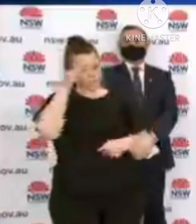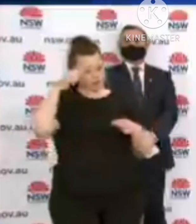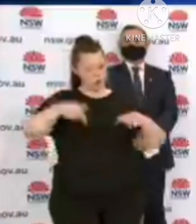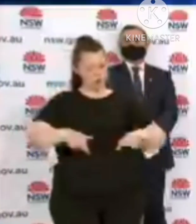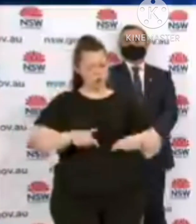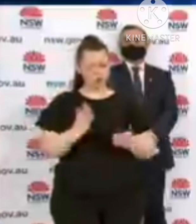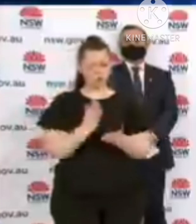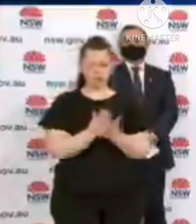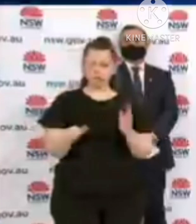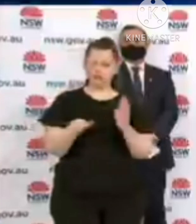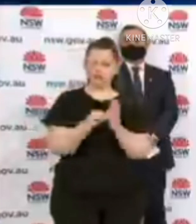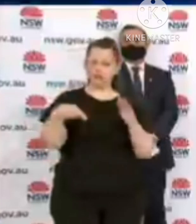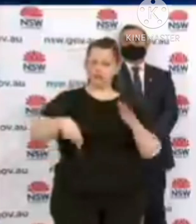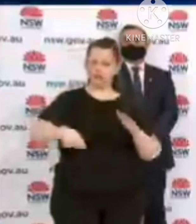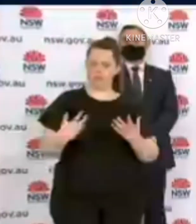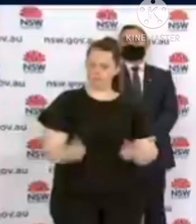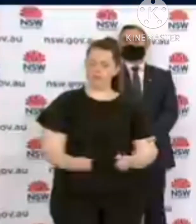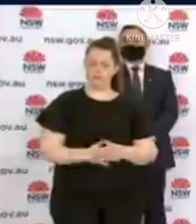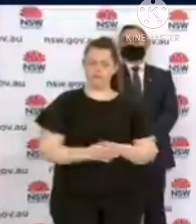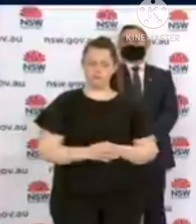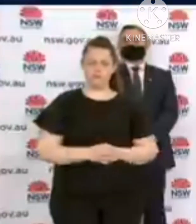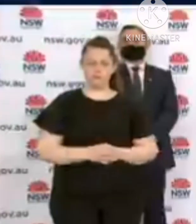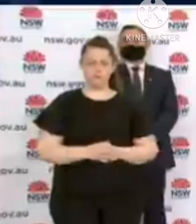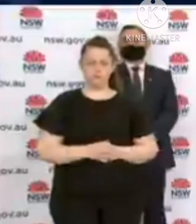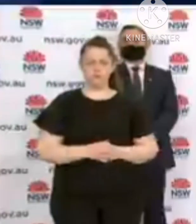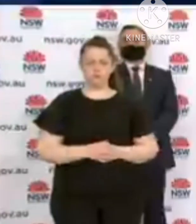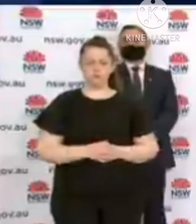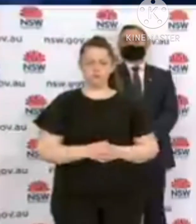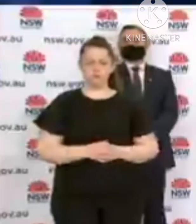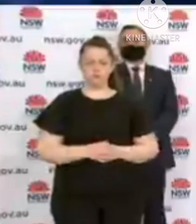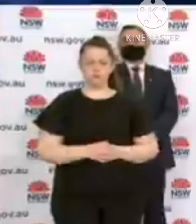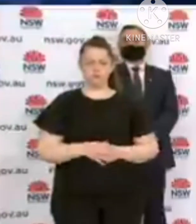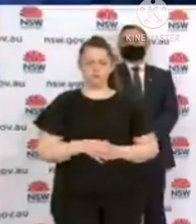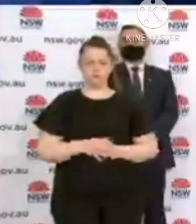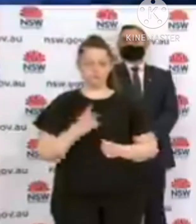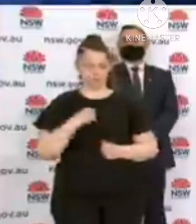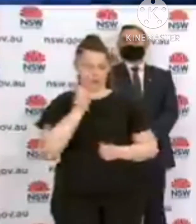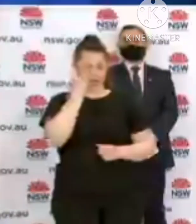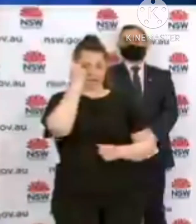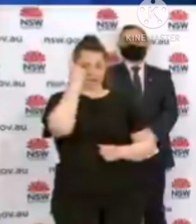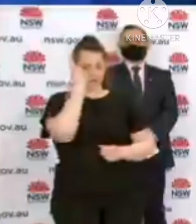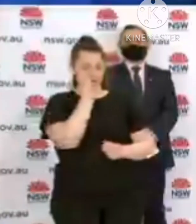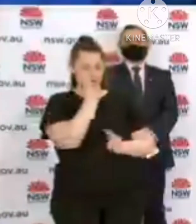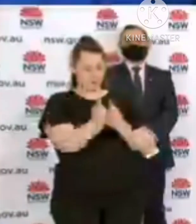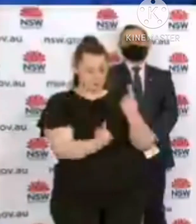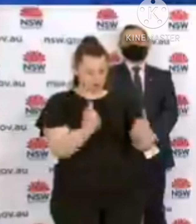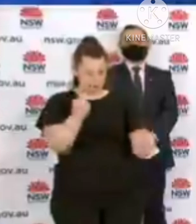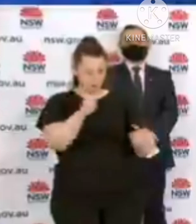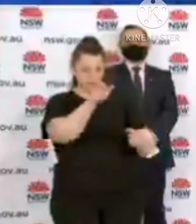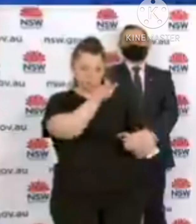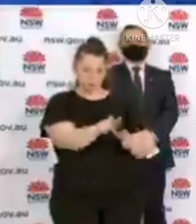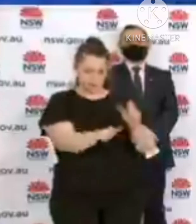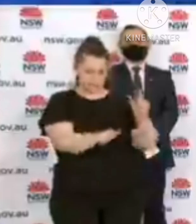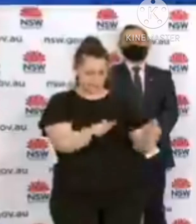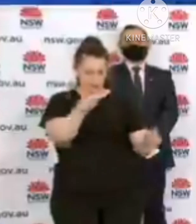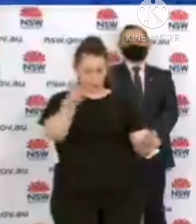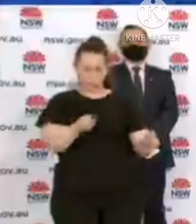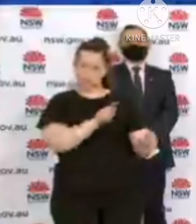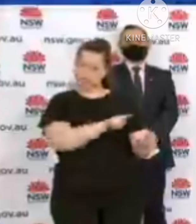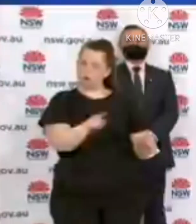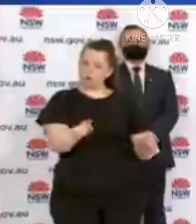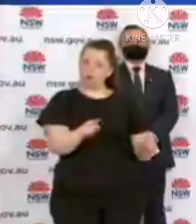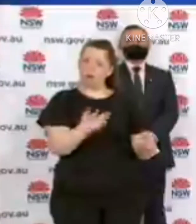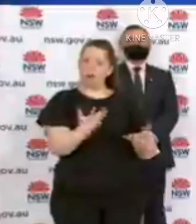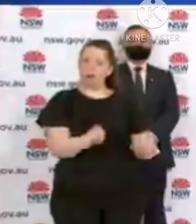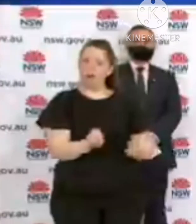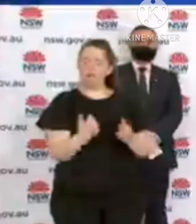strict. And we appreciate the pressure that so many families are on because of the lockdown. The vast majority of people are doing the right